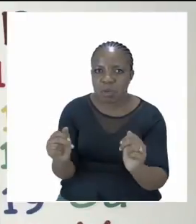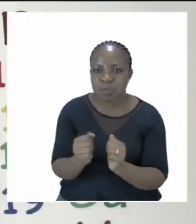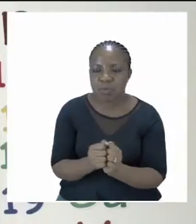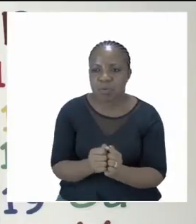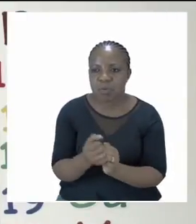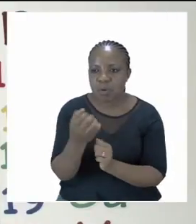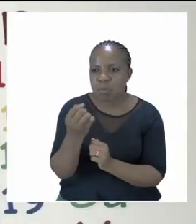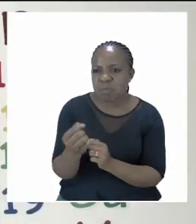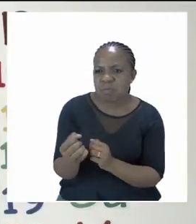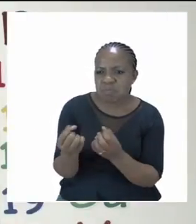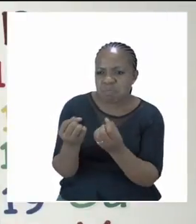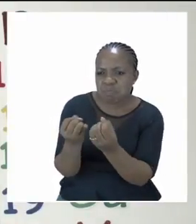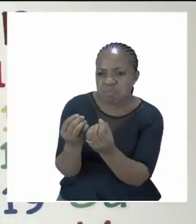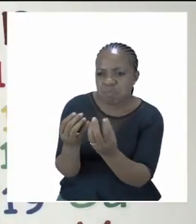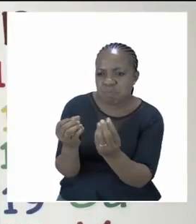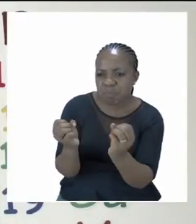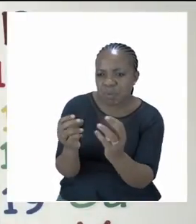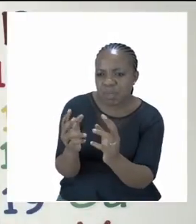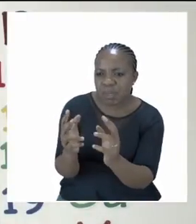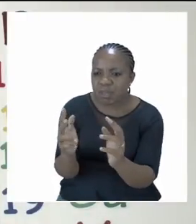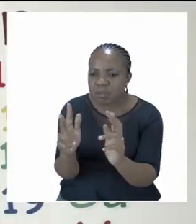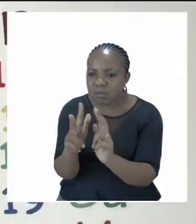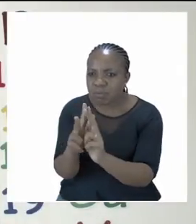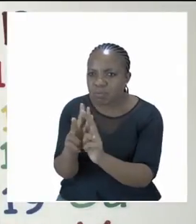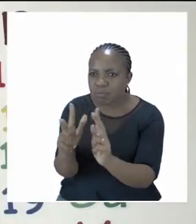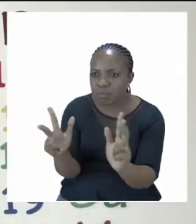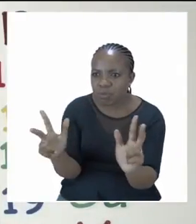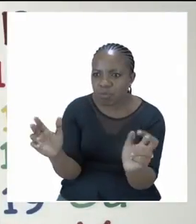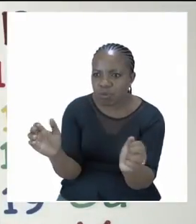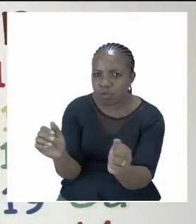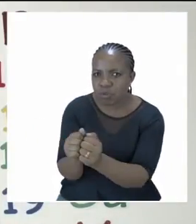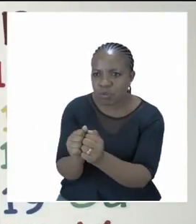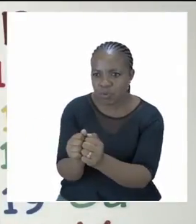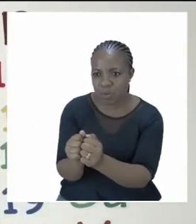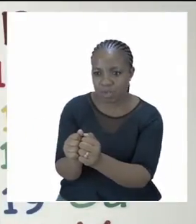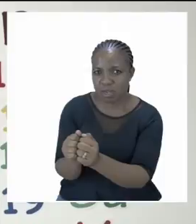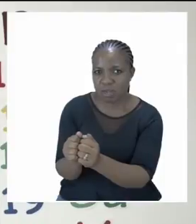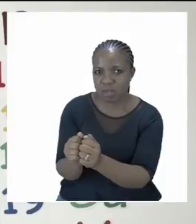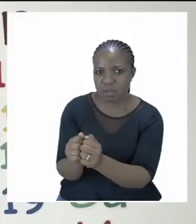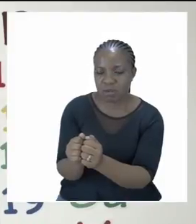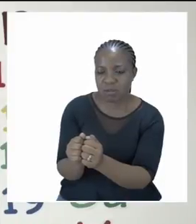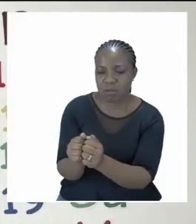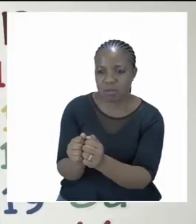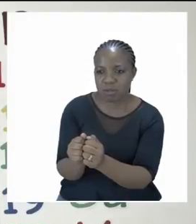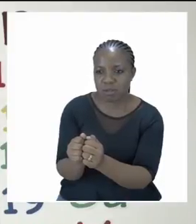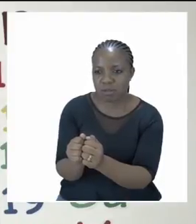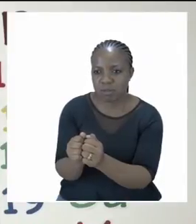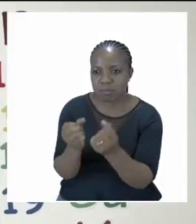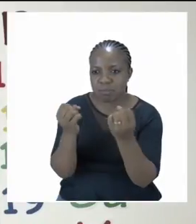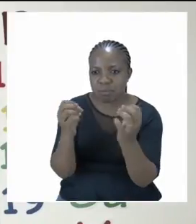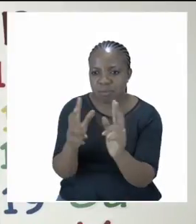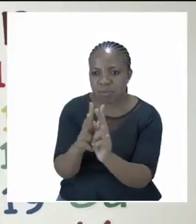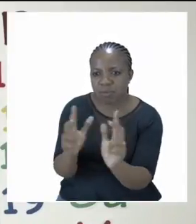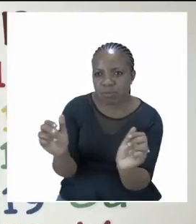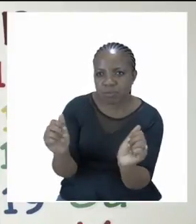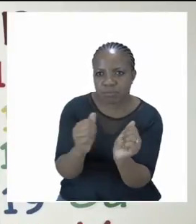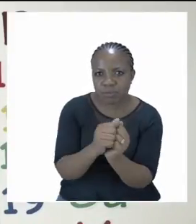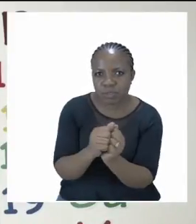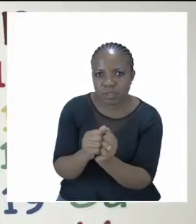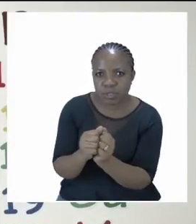2, 3, 4, 5 people. So when we are pointing at them,